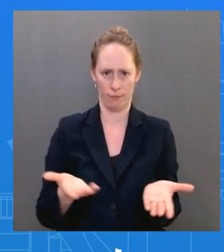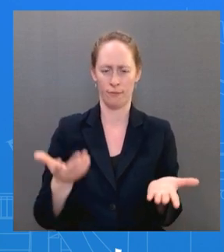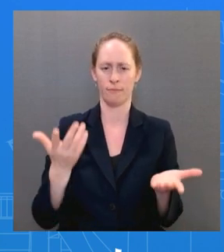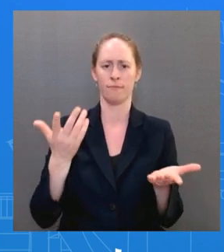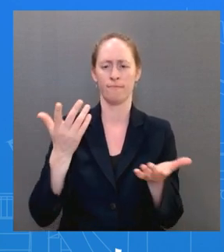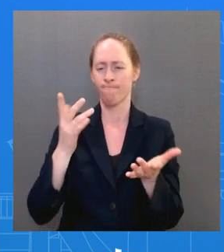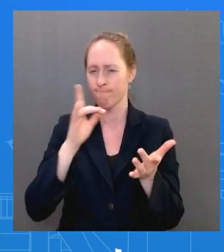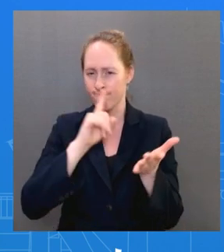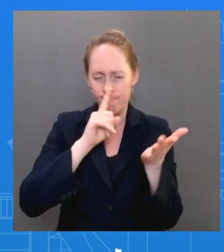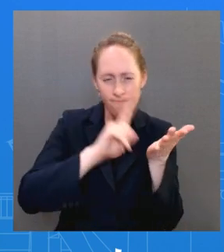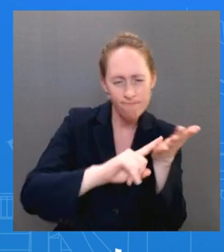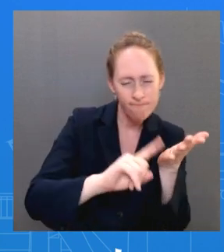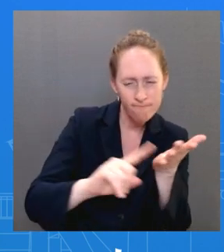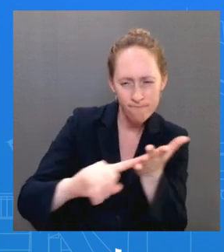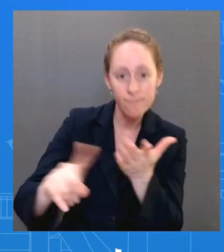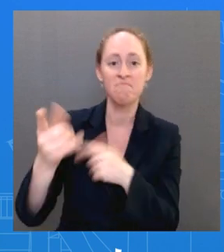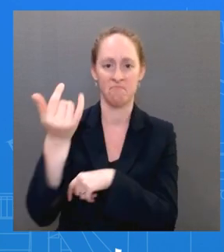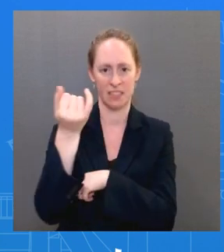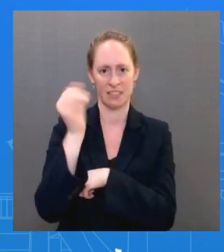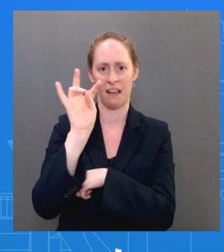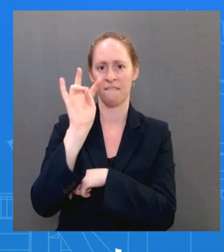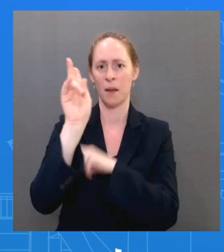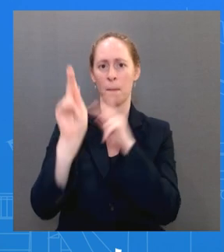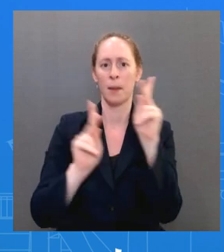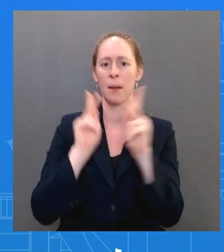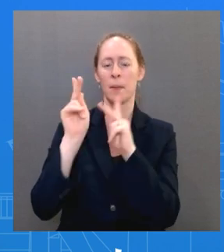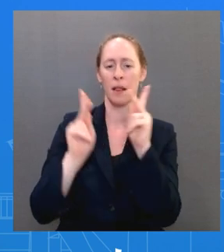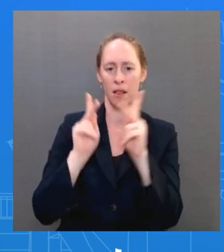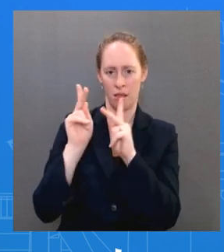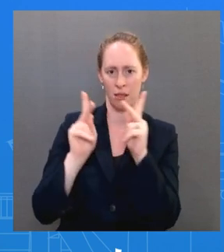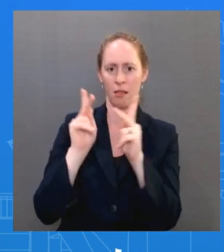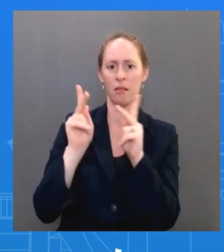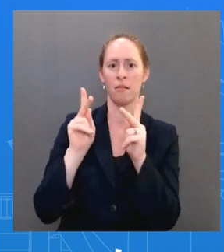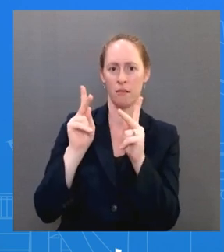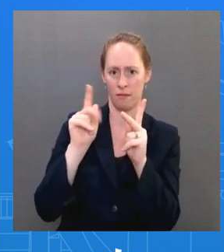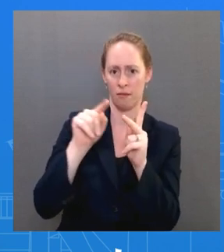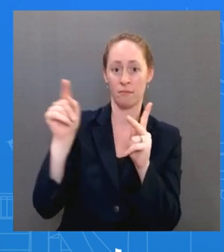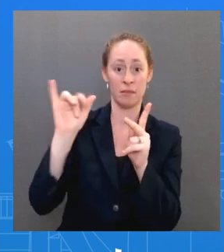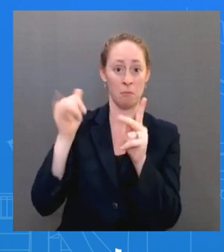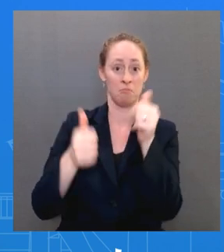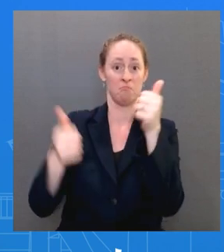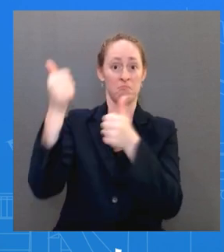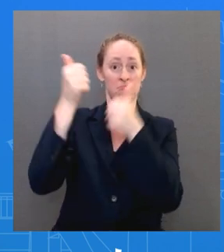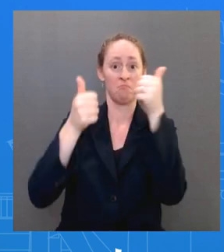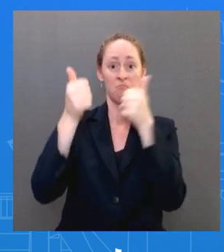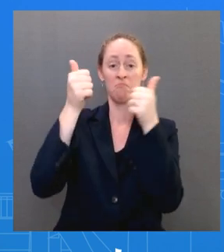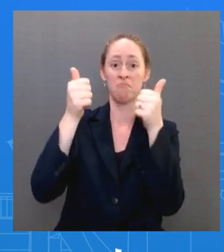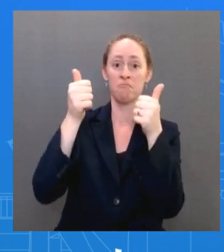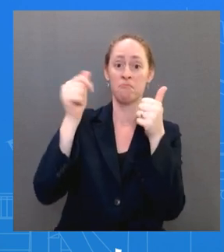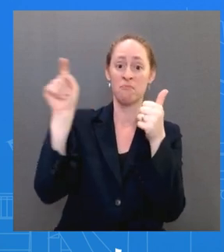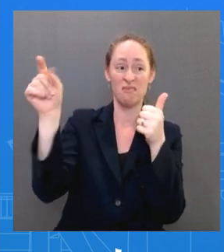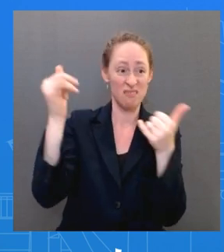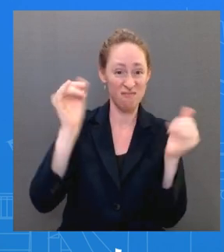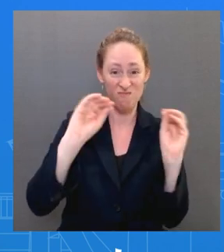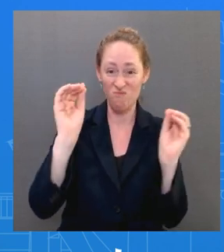senior staff. None of the staff members have tested positive to date, and all of them are